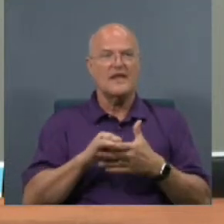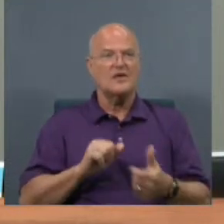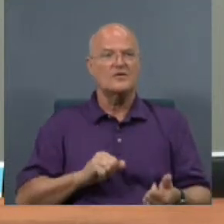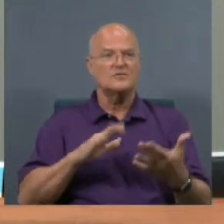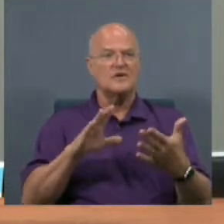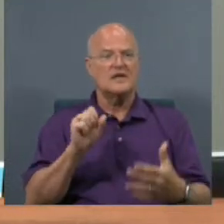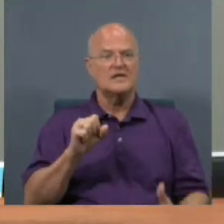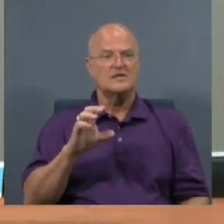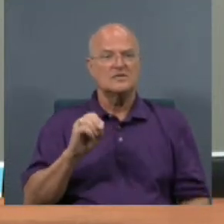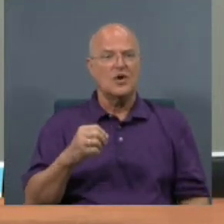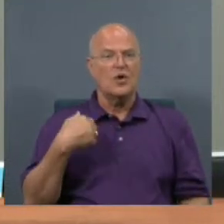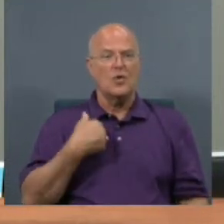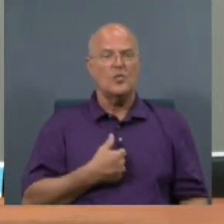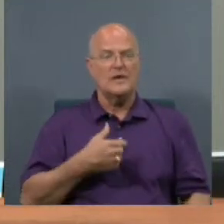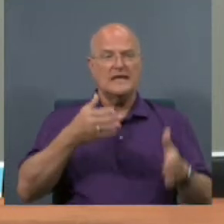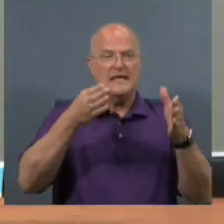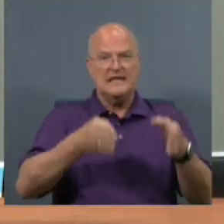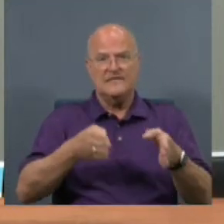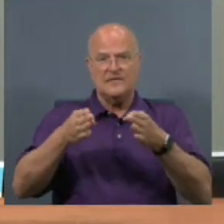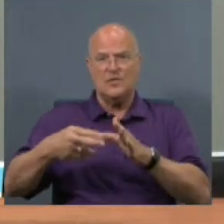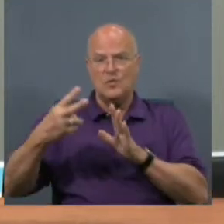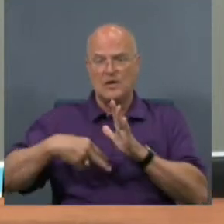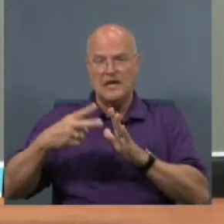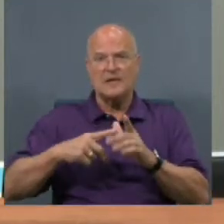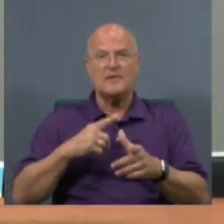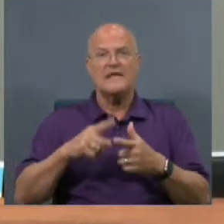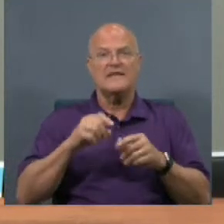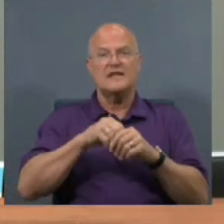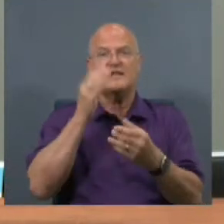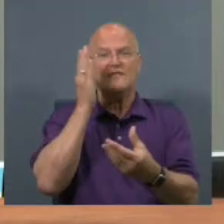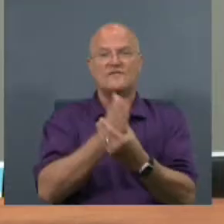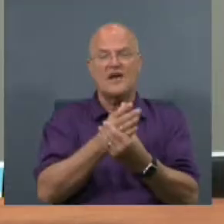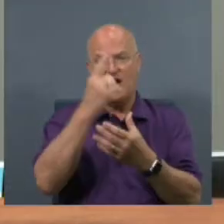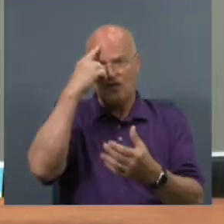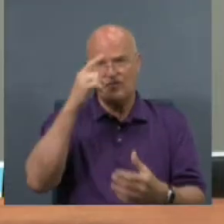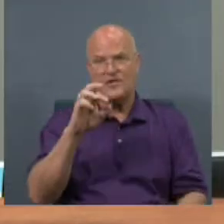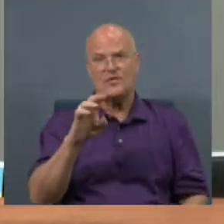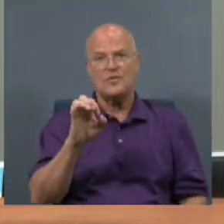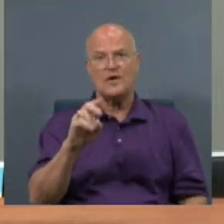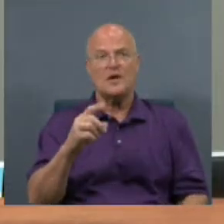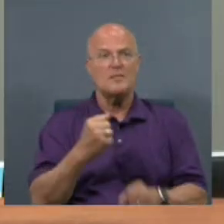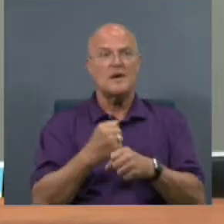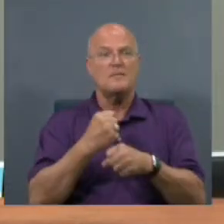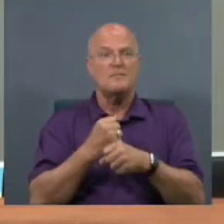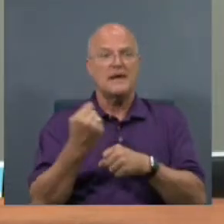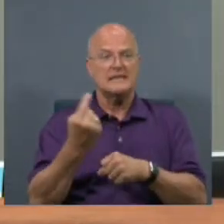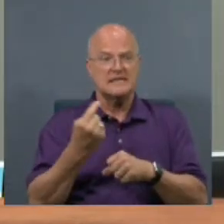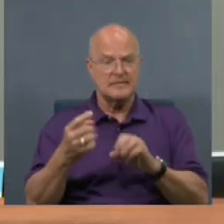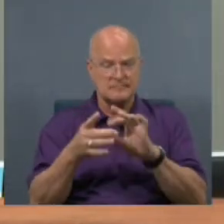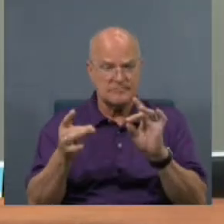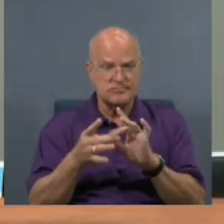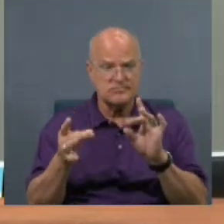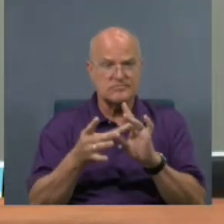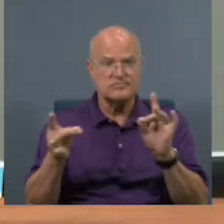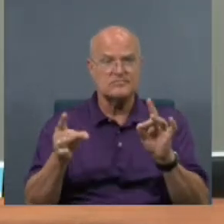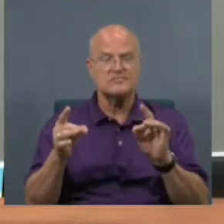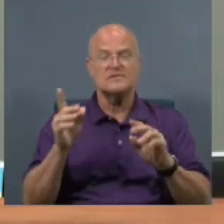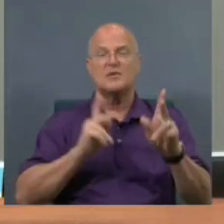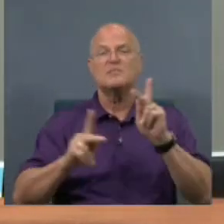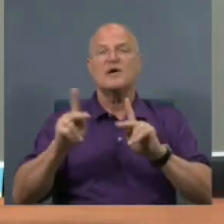addressed, and so we individually can read them, and then they are put in a file for the record. But if you Oh, want to make okay. something, you know, Okay. since this is a